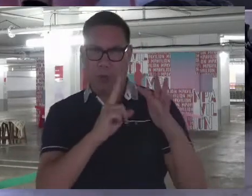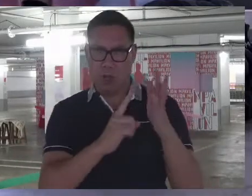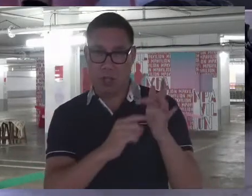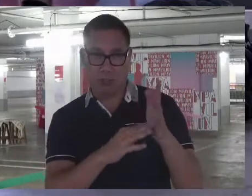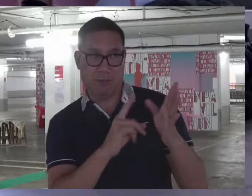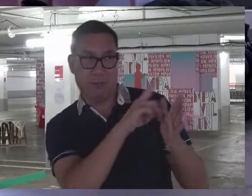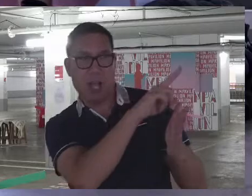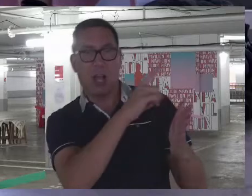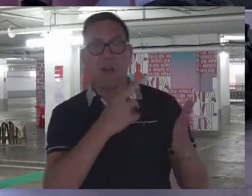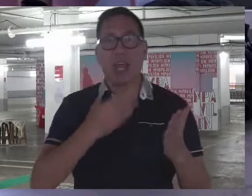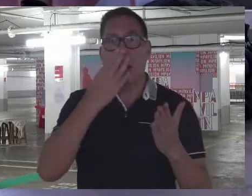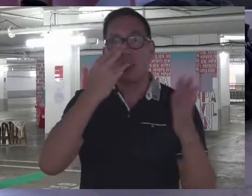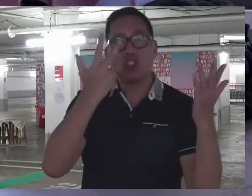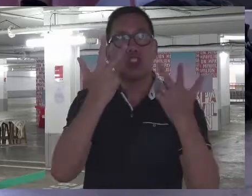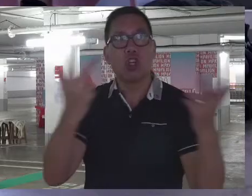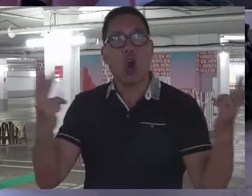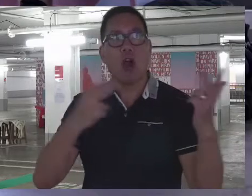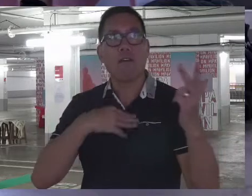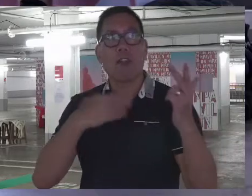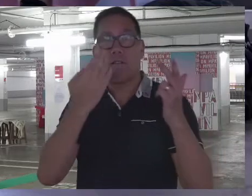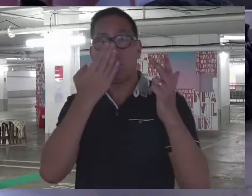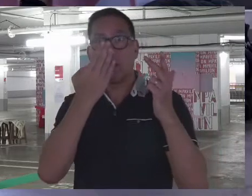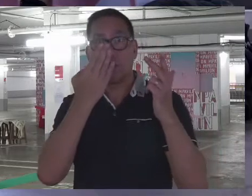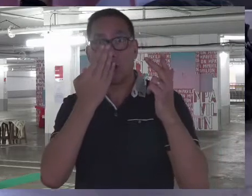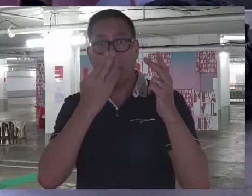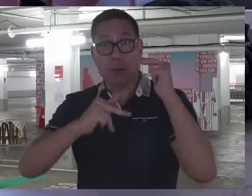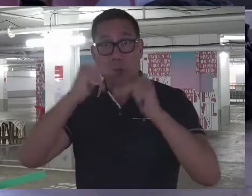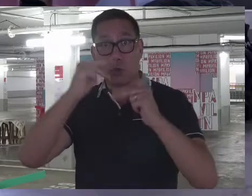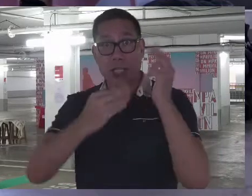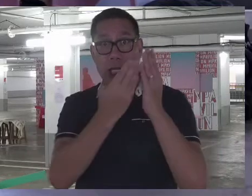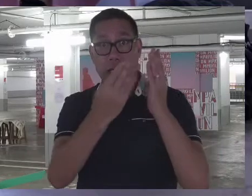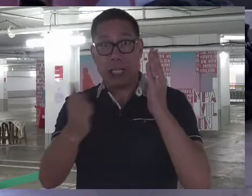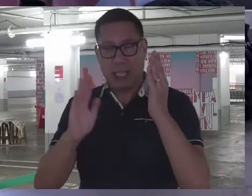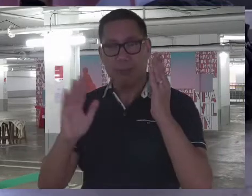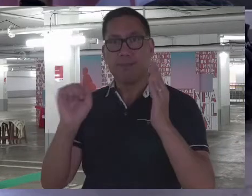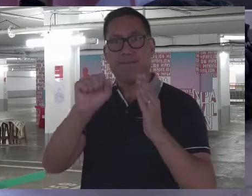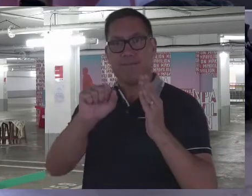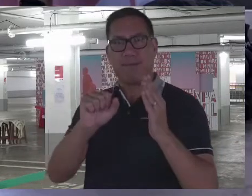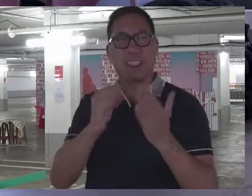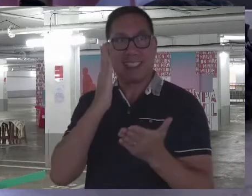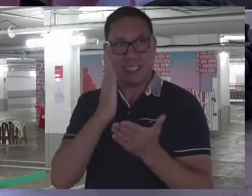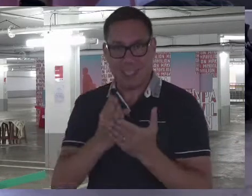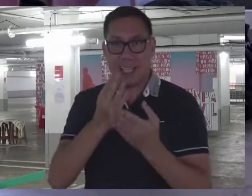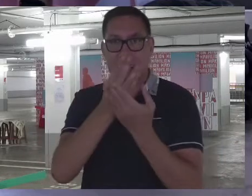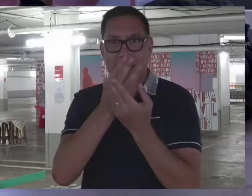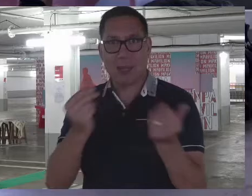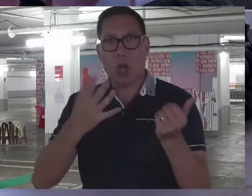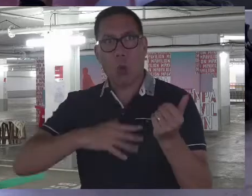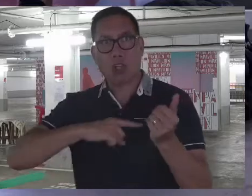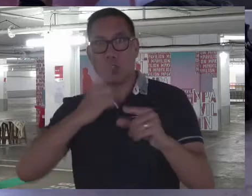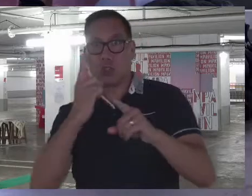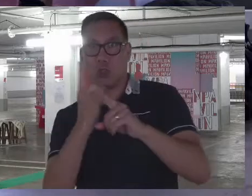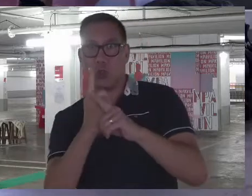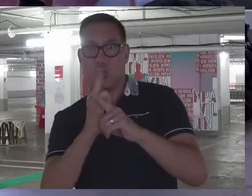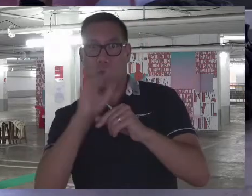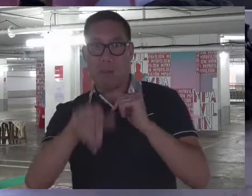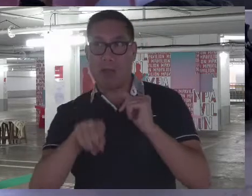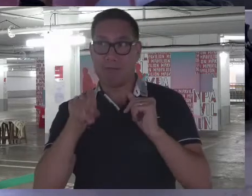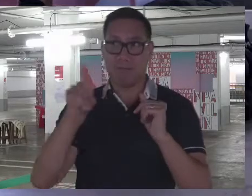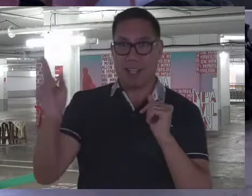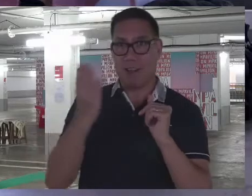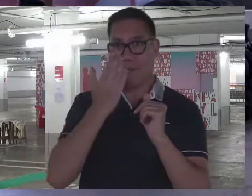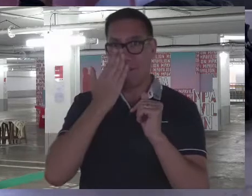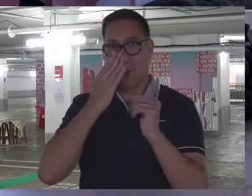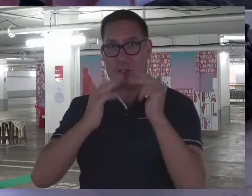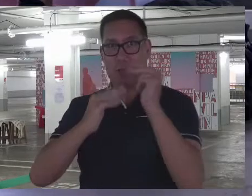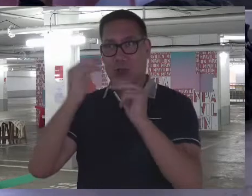of the facade that you've created. That's right. And this is something I definitely want to come on to in the conversation, is